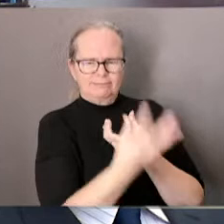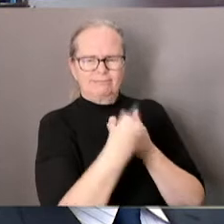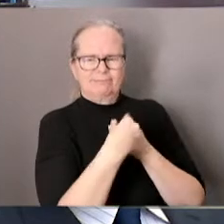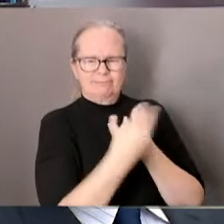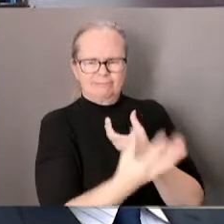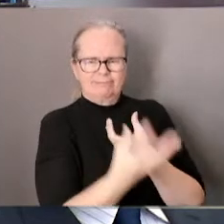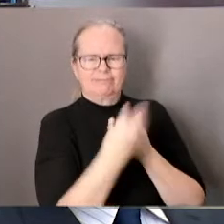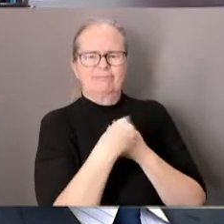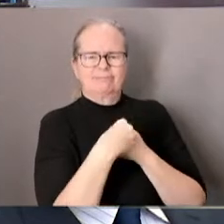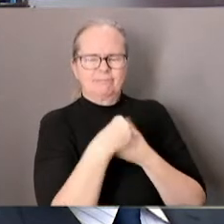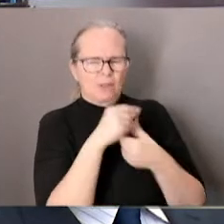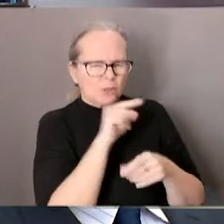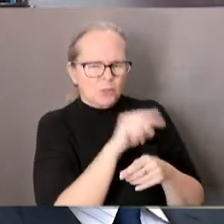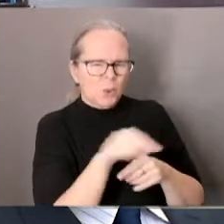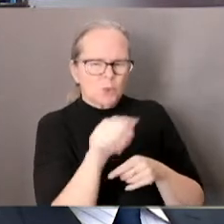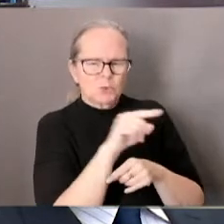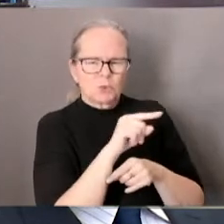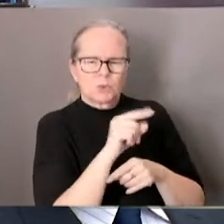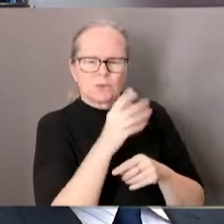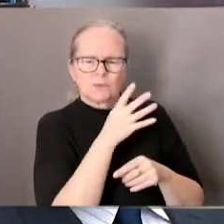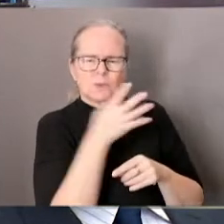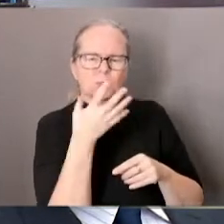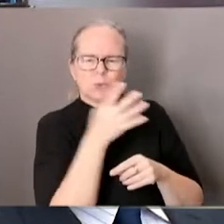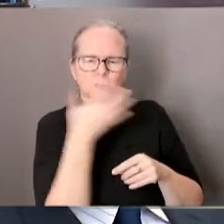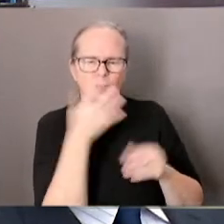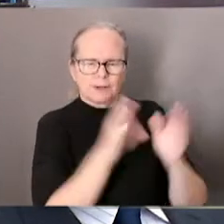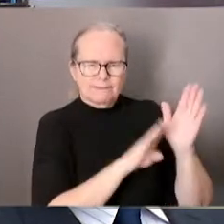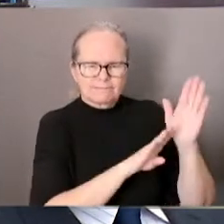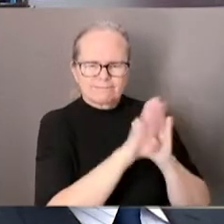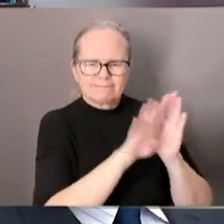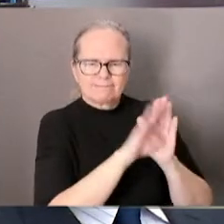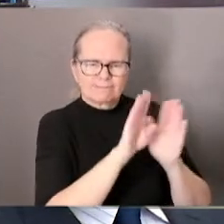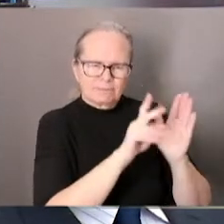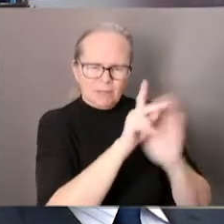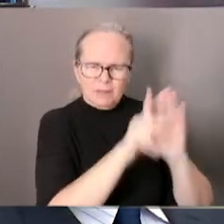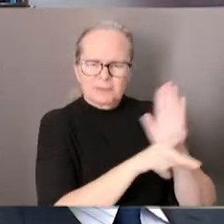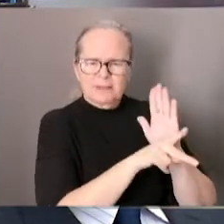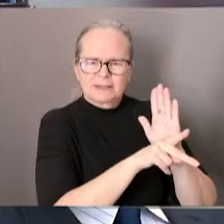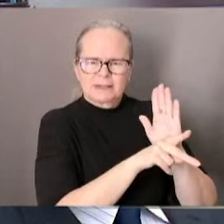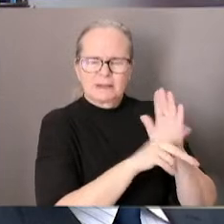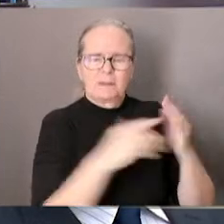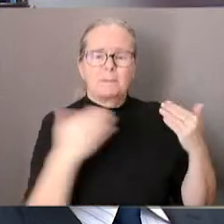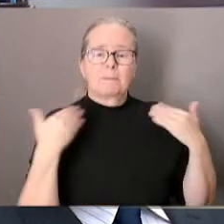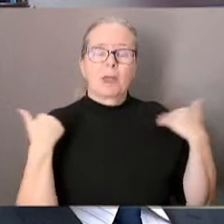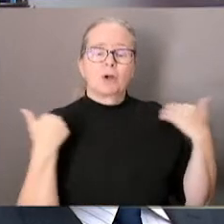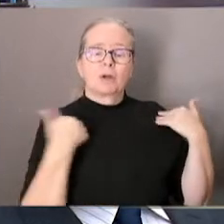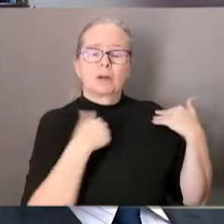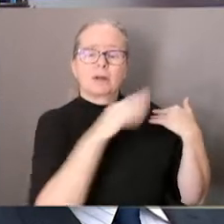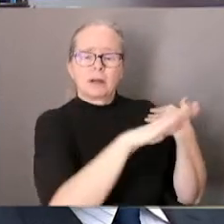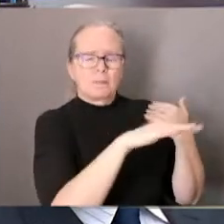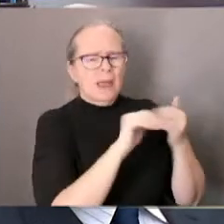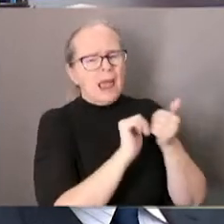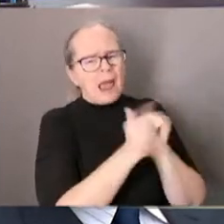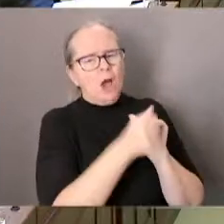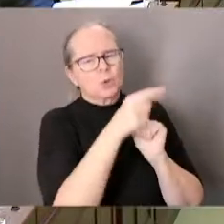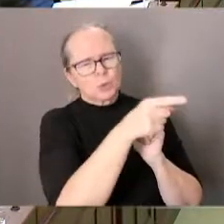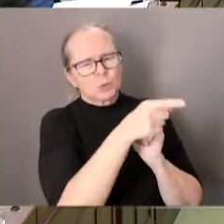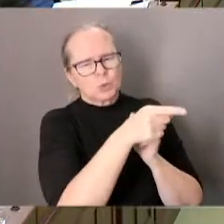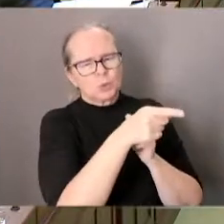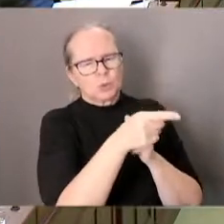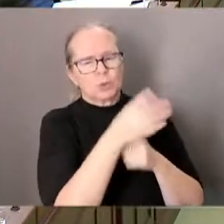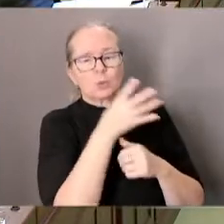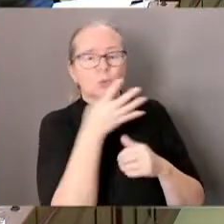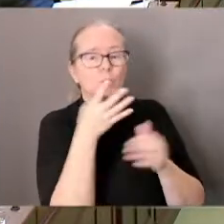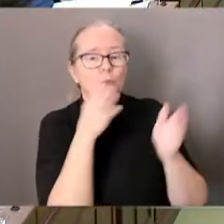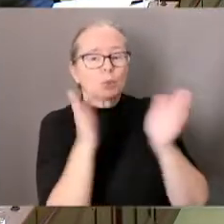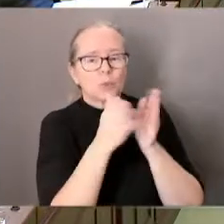Minister how were rural businesses and communities included in the drafting of the economic development in rural Alberta plant The Honorable